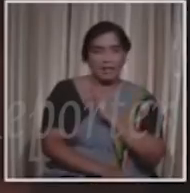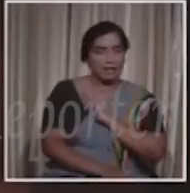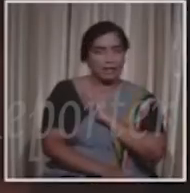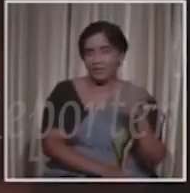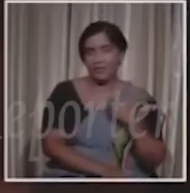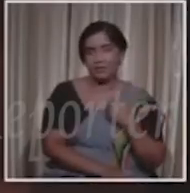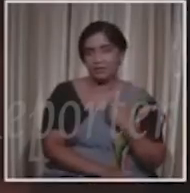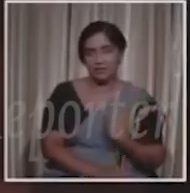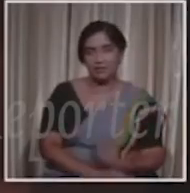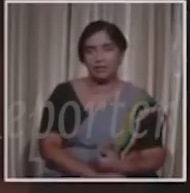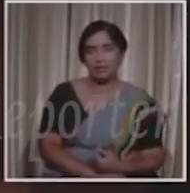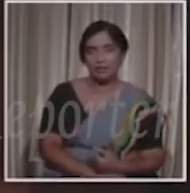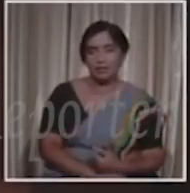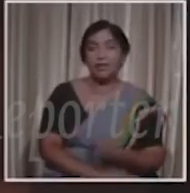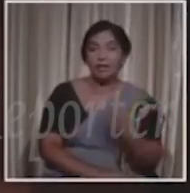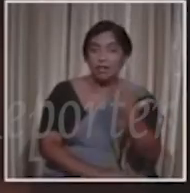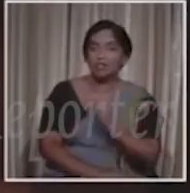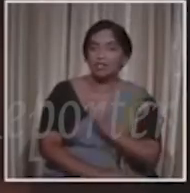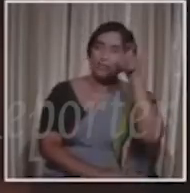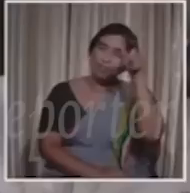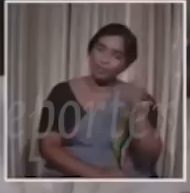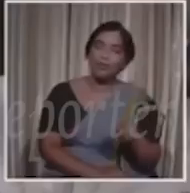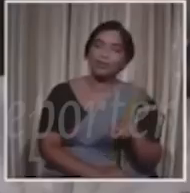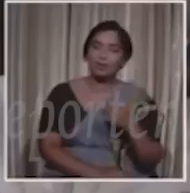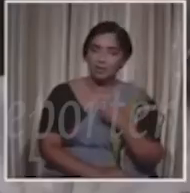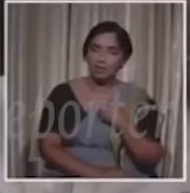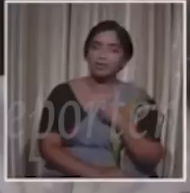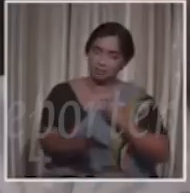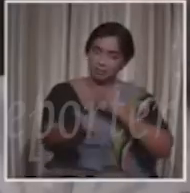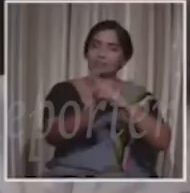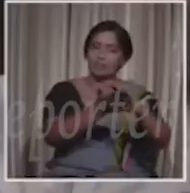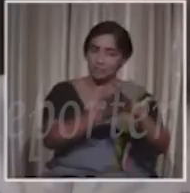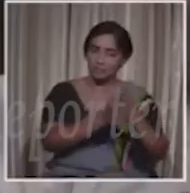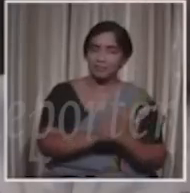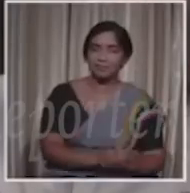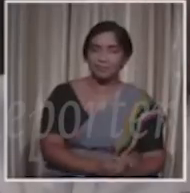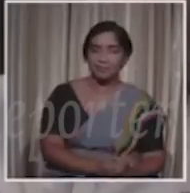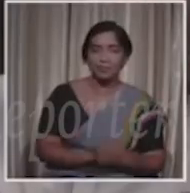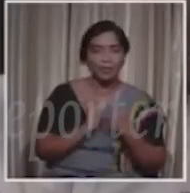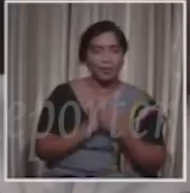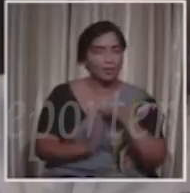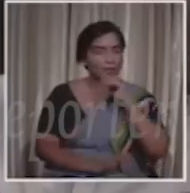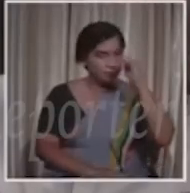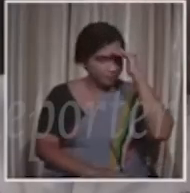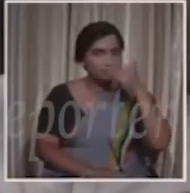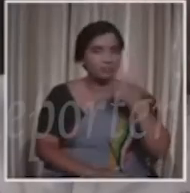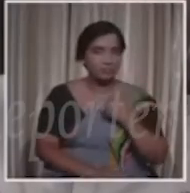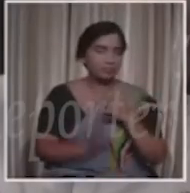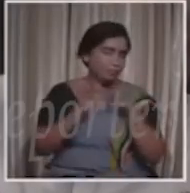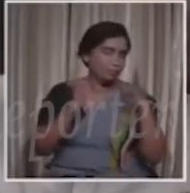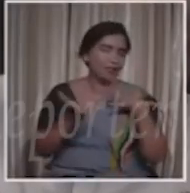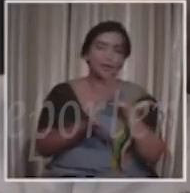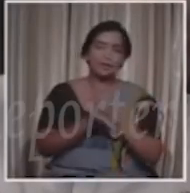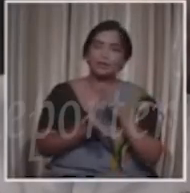No. Since you are just a singular person, I will incorporate you. Don't worry. I have come here, Honorable Speaker, I am very